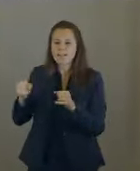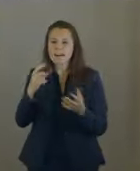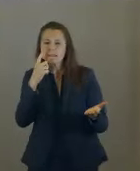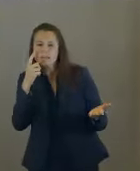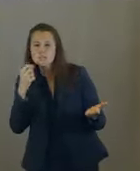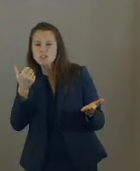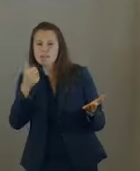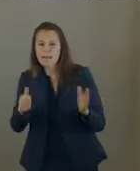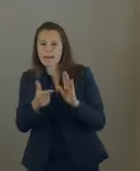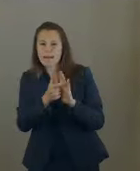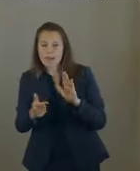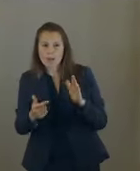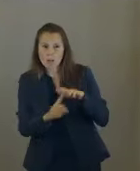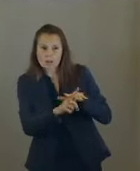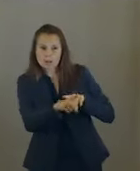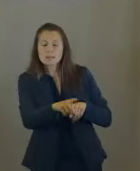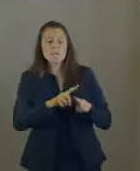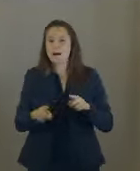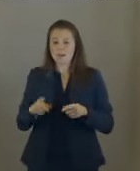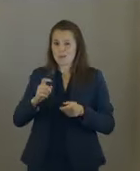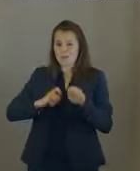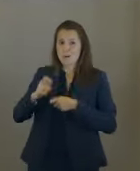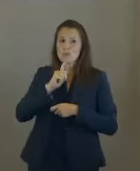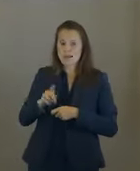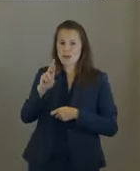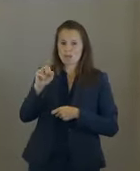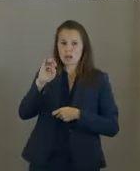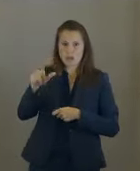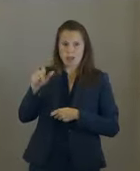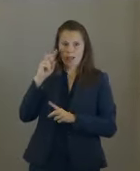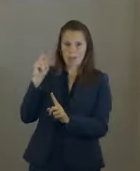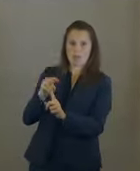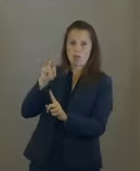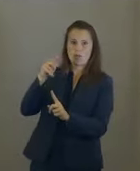of unlawful presence, but instead are based on racial profiling.